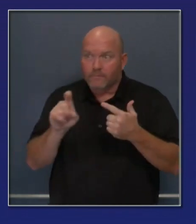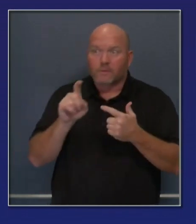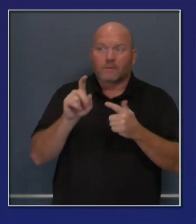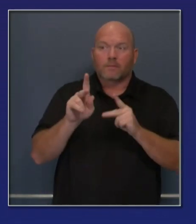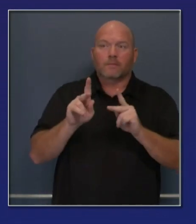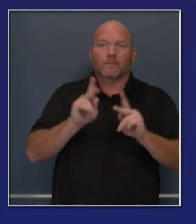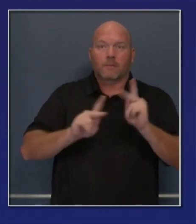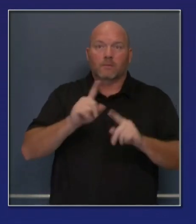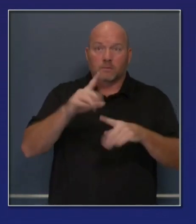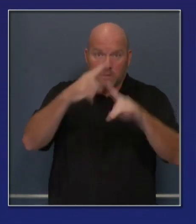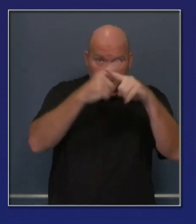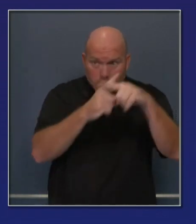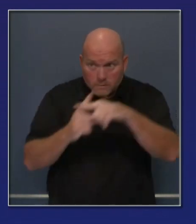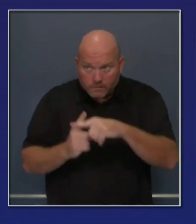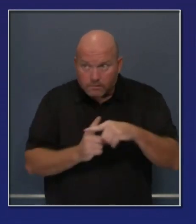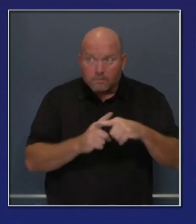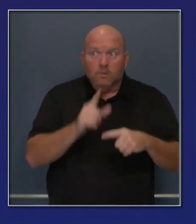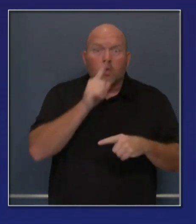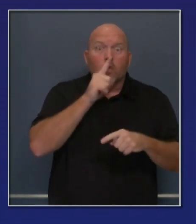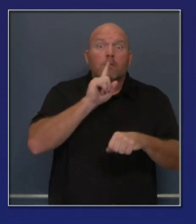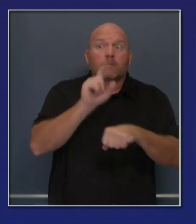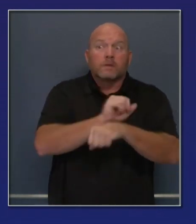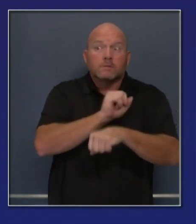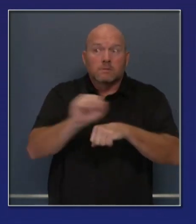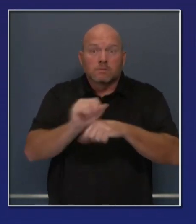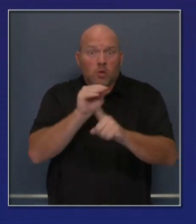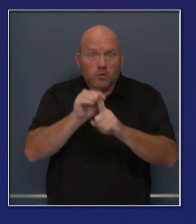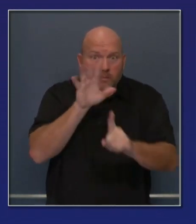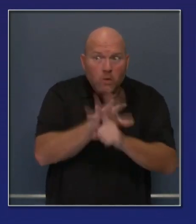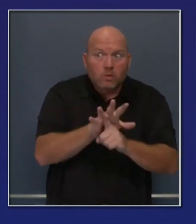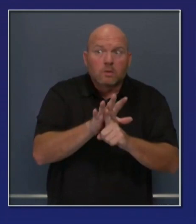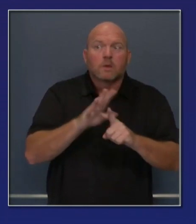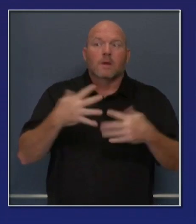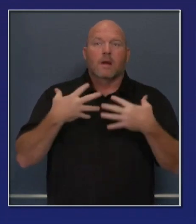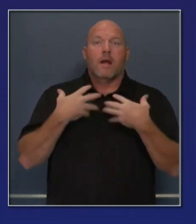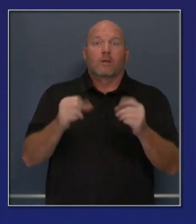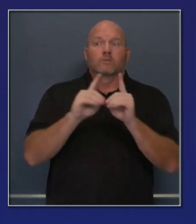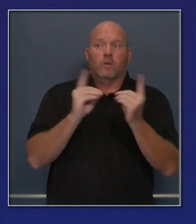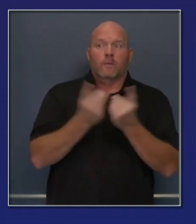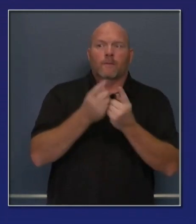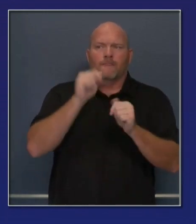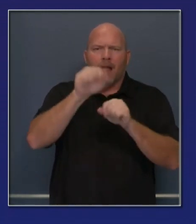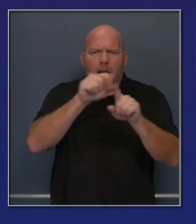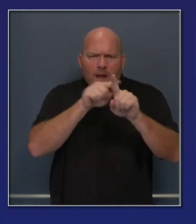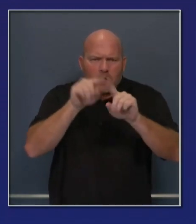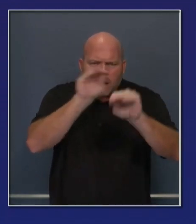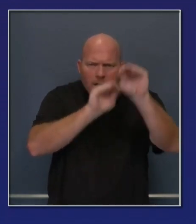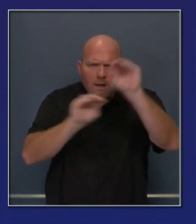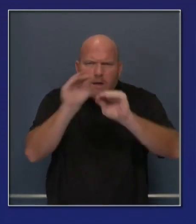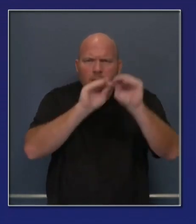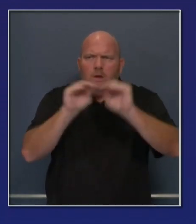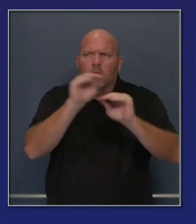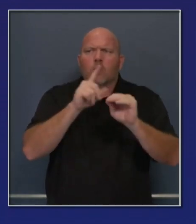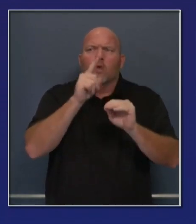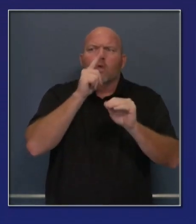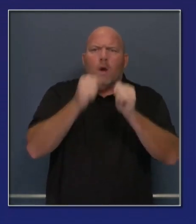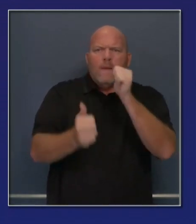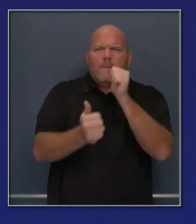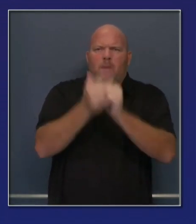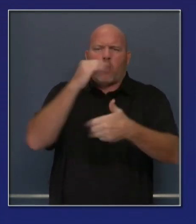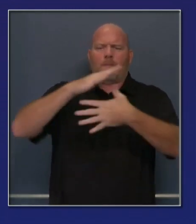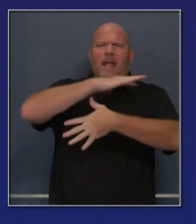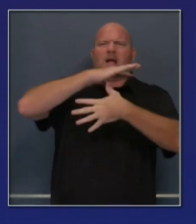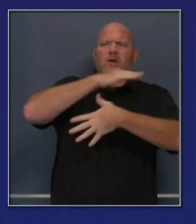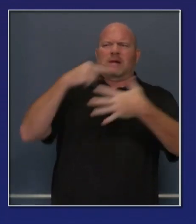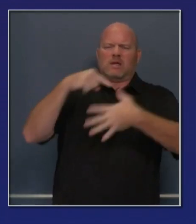positive or who may have been exposed, so that health departments can begin to prioritize those with the most concerning